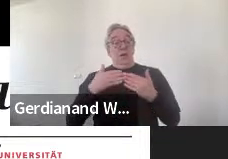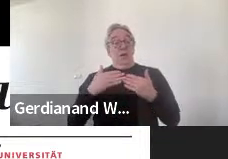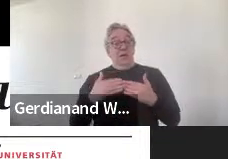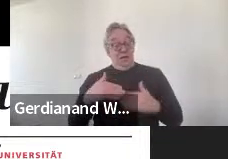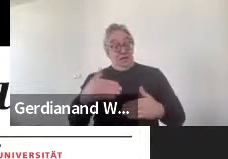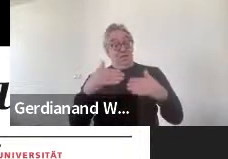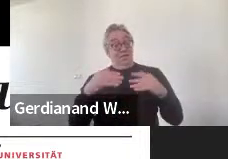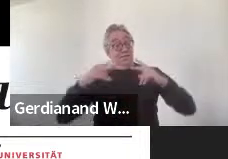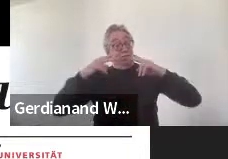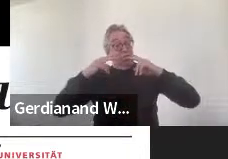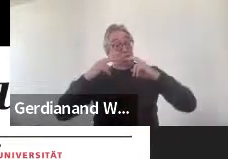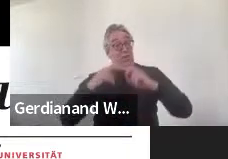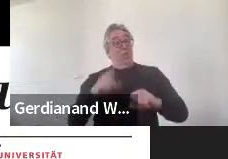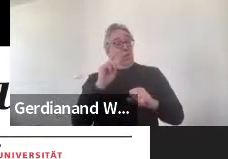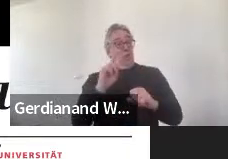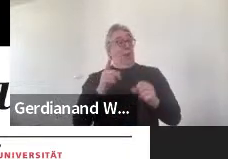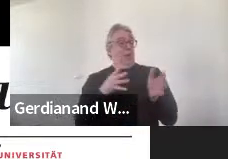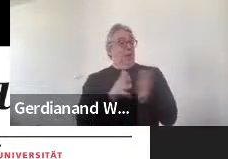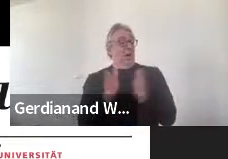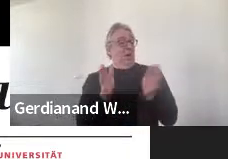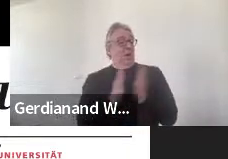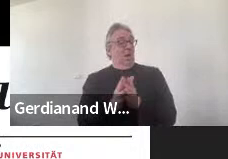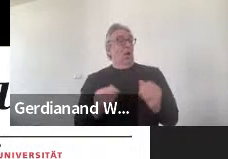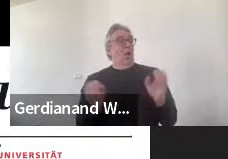going to present.